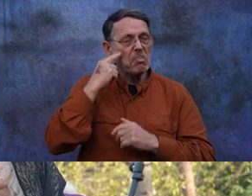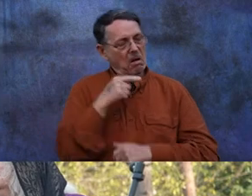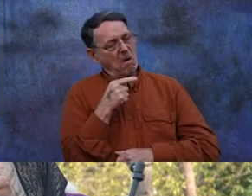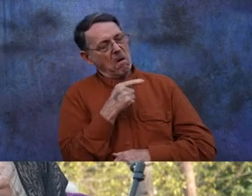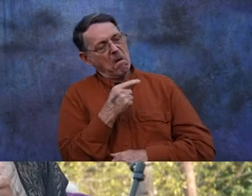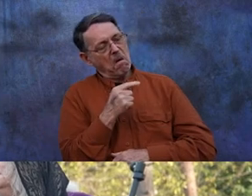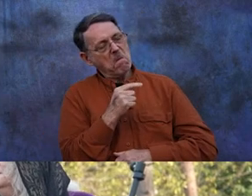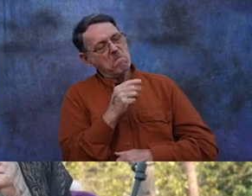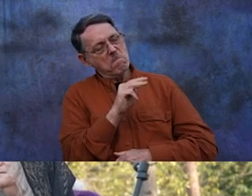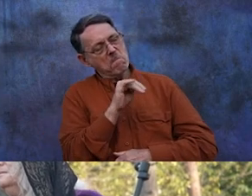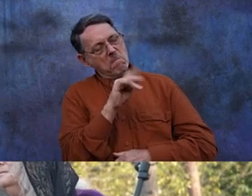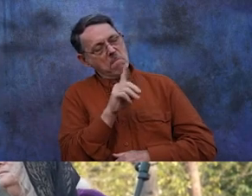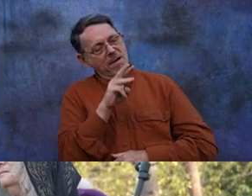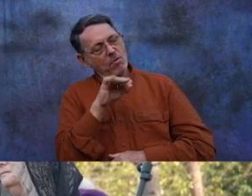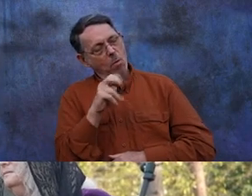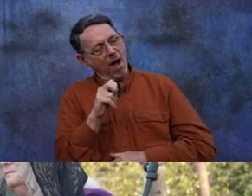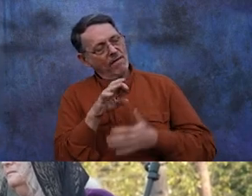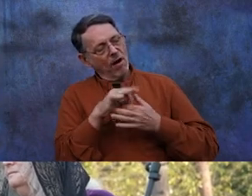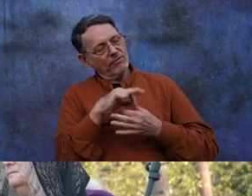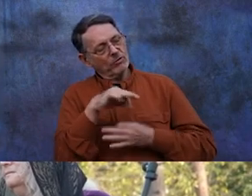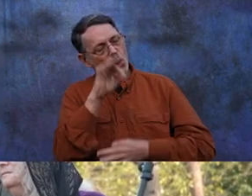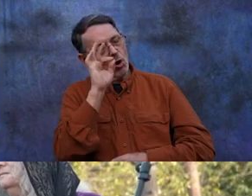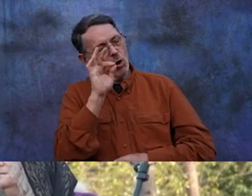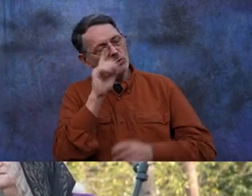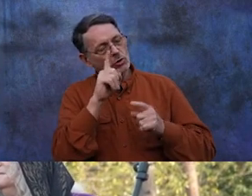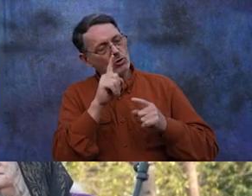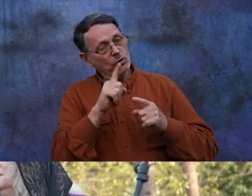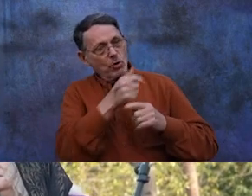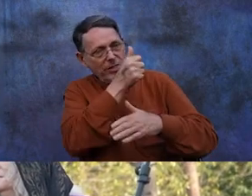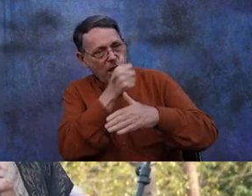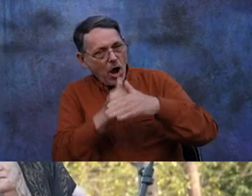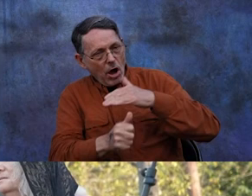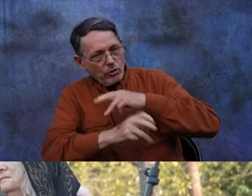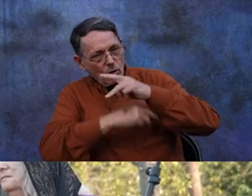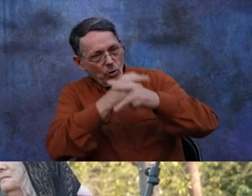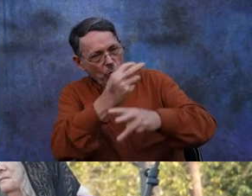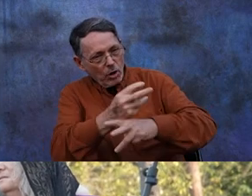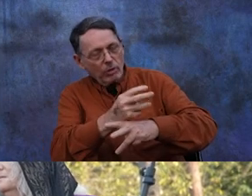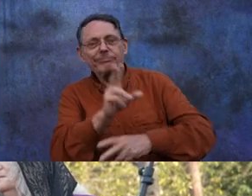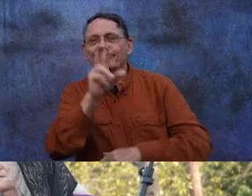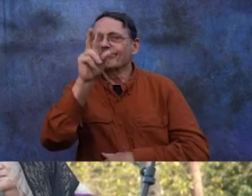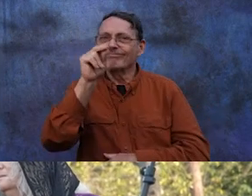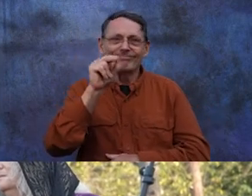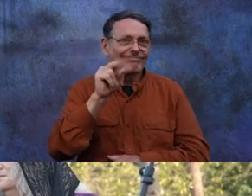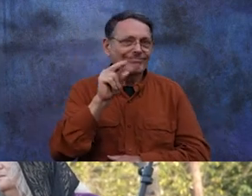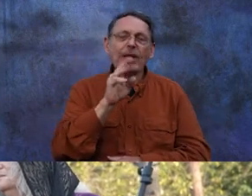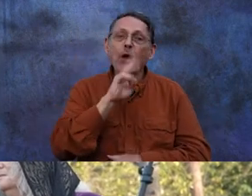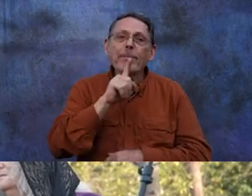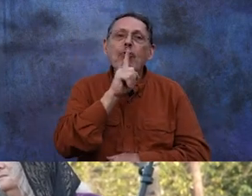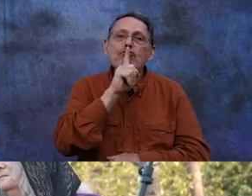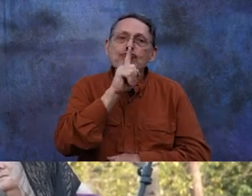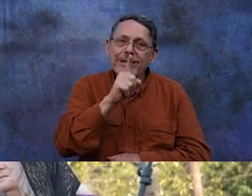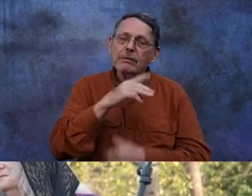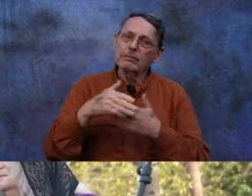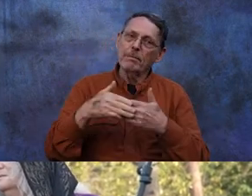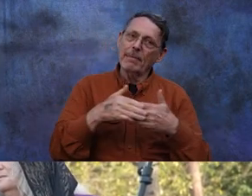think, oh, a midwife of souls to the underworld. No, I'm talking about babies.